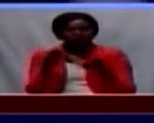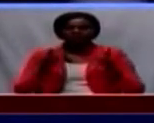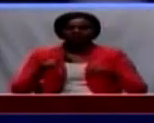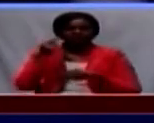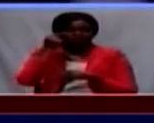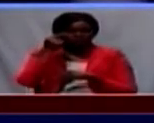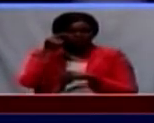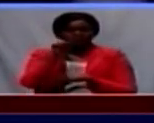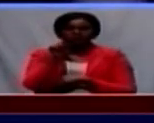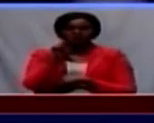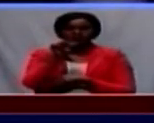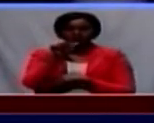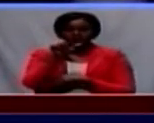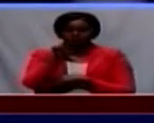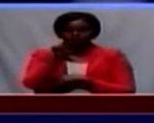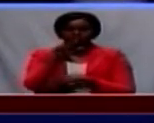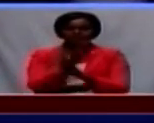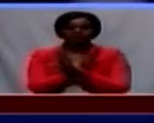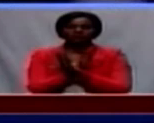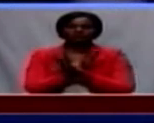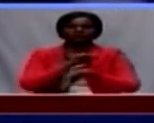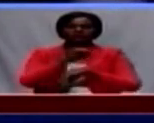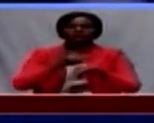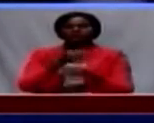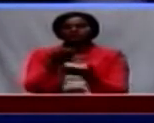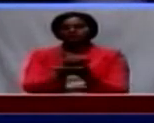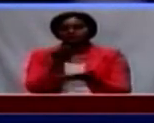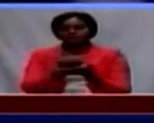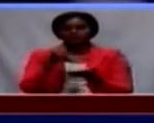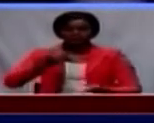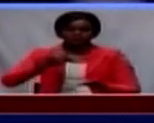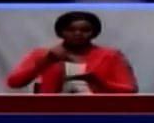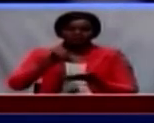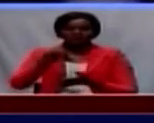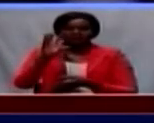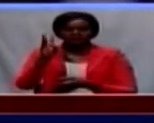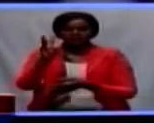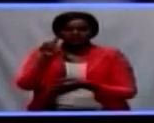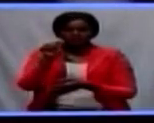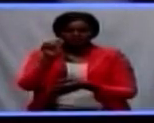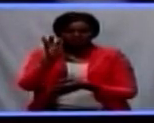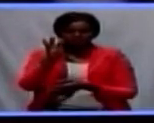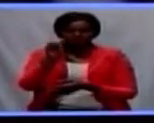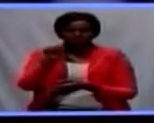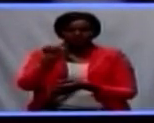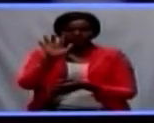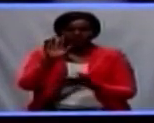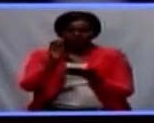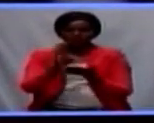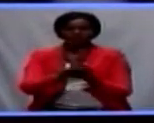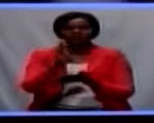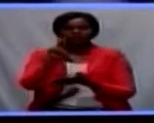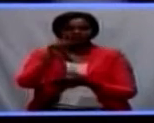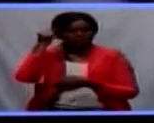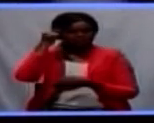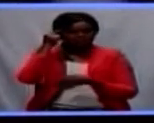Zulu. Now, Zambia's national economy budget is currently standing at 64.5 billion kwacha. The Zambian